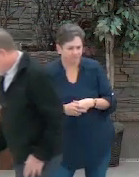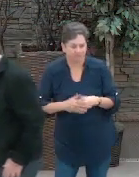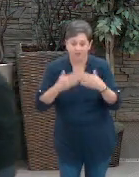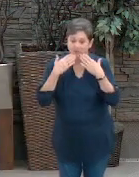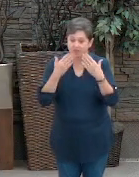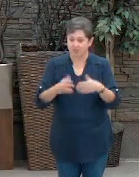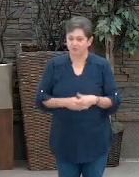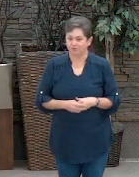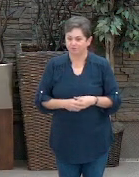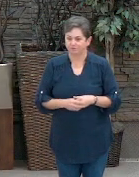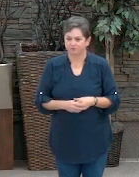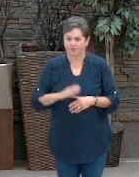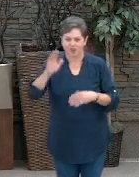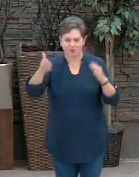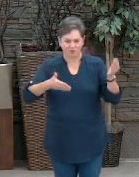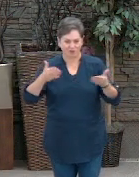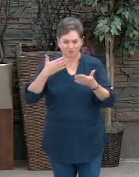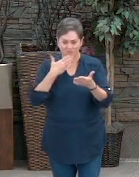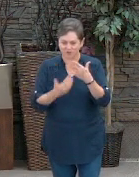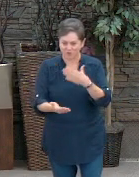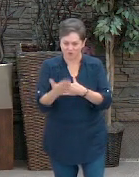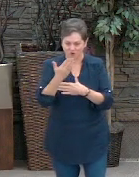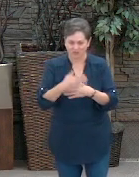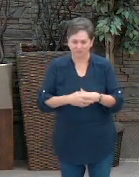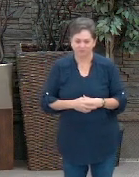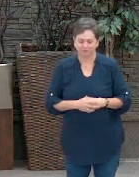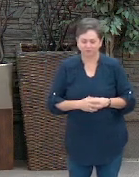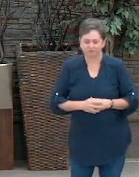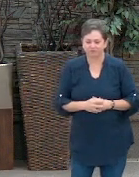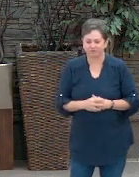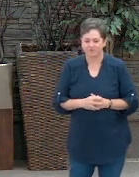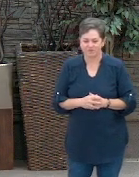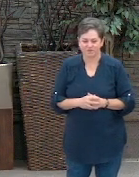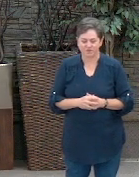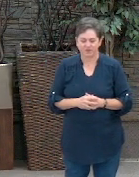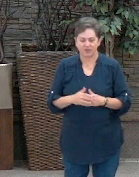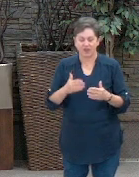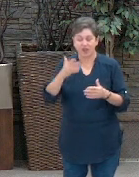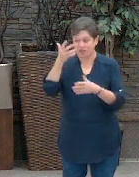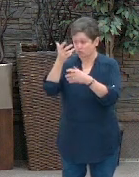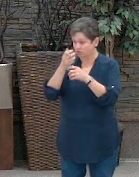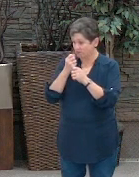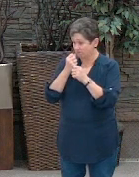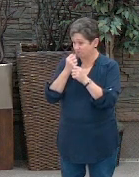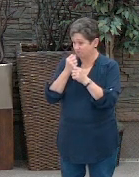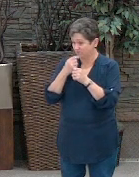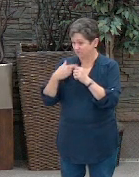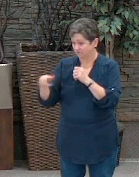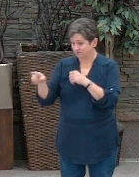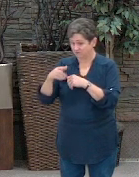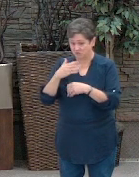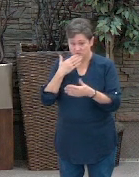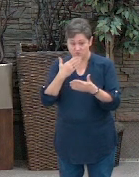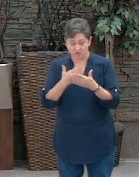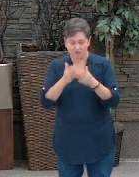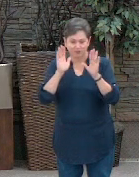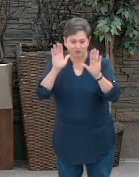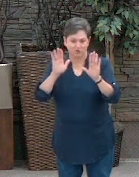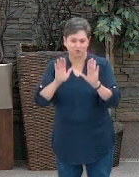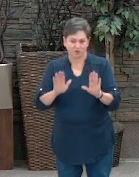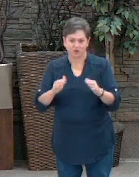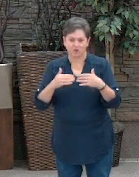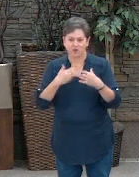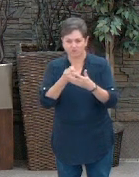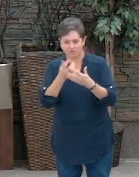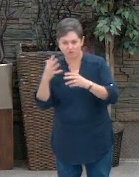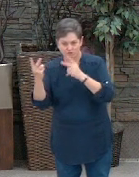Thank you, and welcome, and good morning. Good morning. I trust that you are well. It's great. We've got a